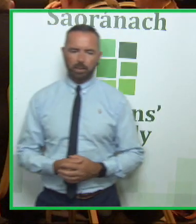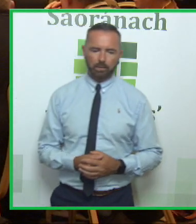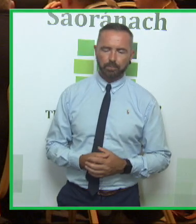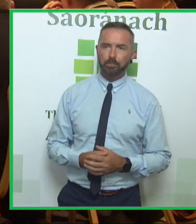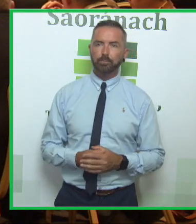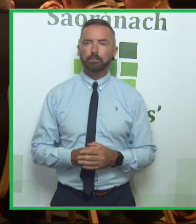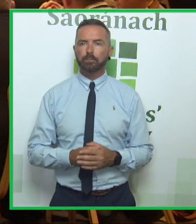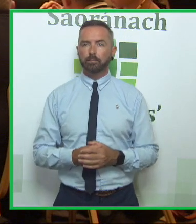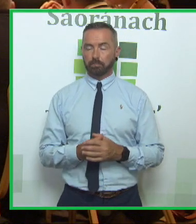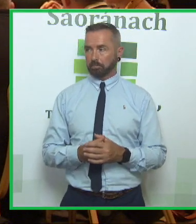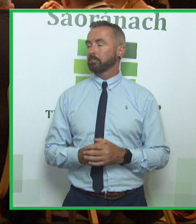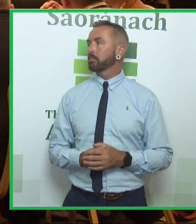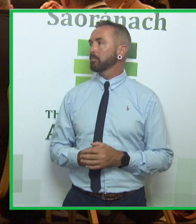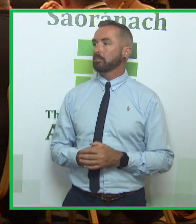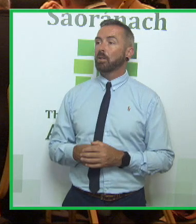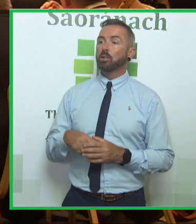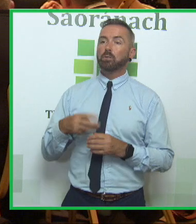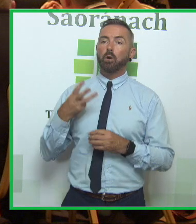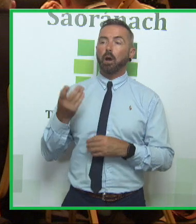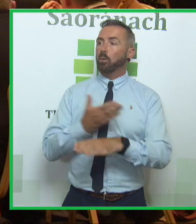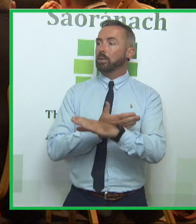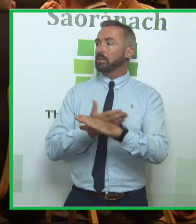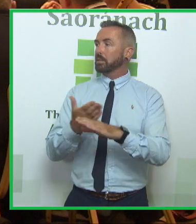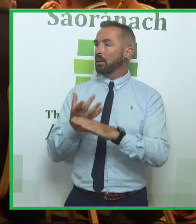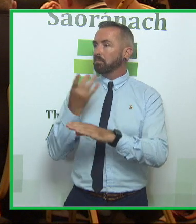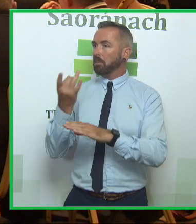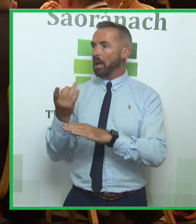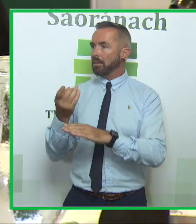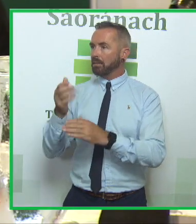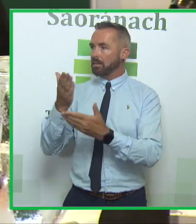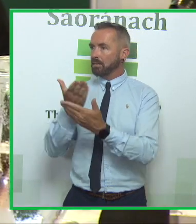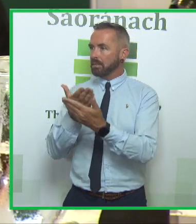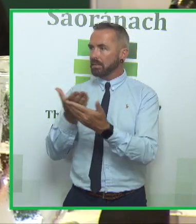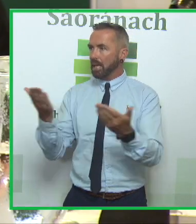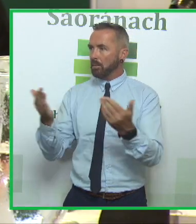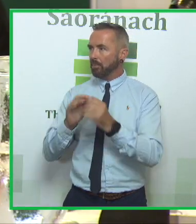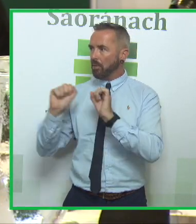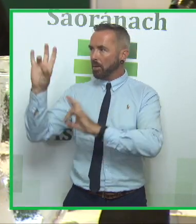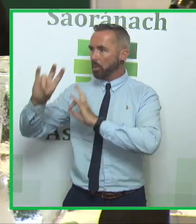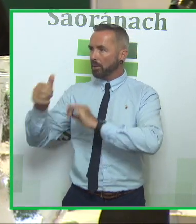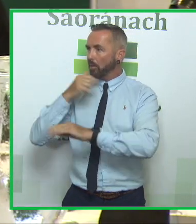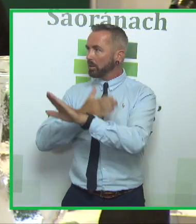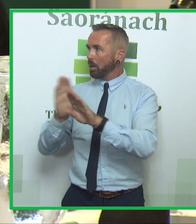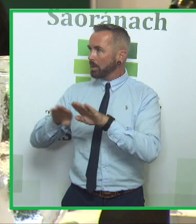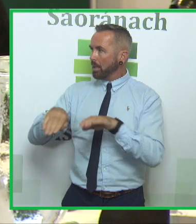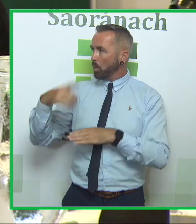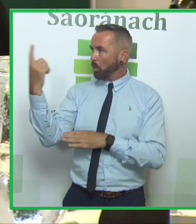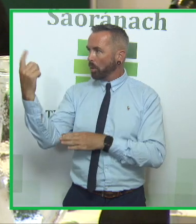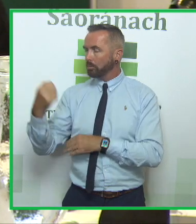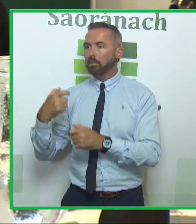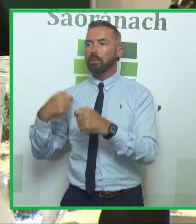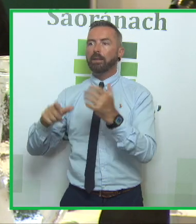So I'm going to call tables again at random, but please be on ready to go. So firstly, can I call on table 1, table 7 and